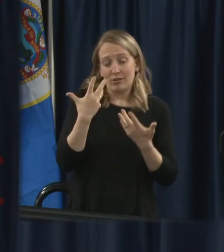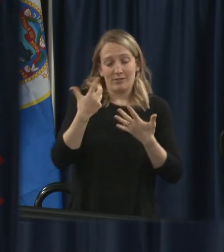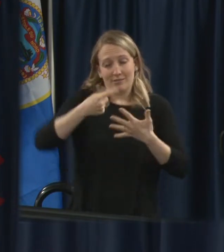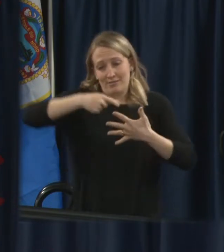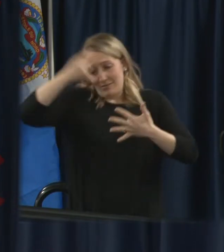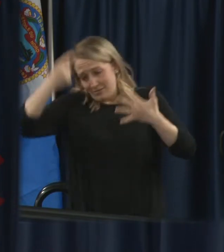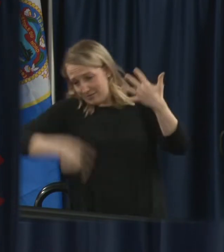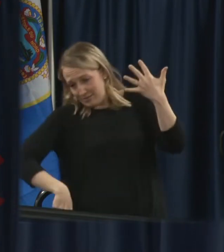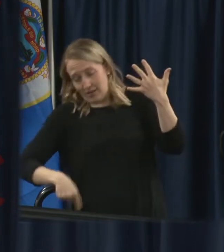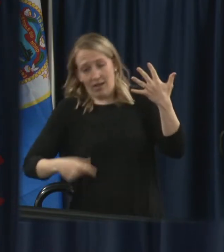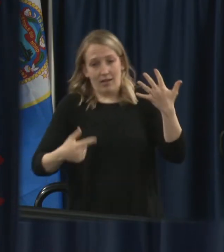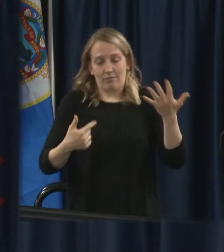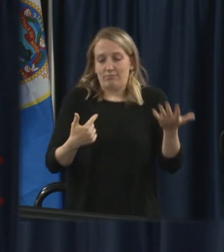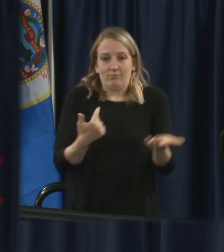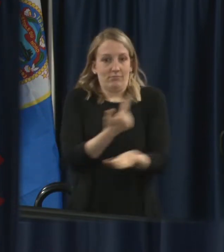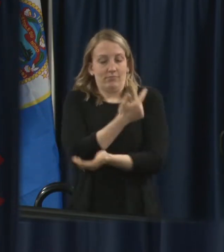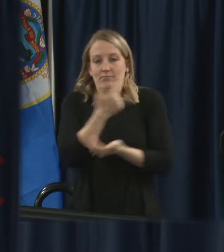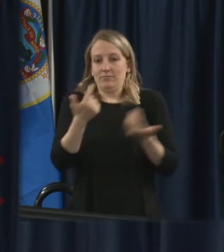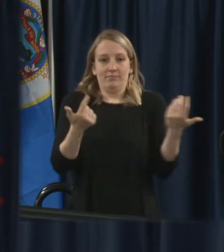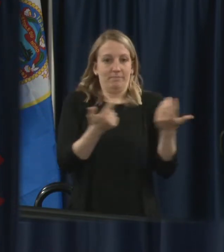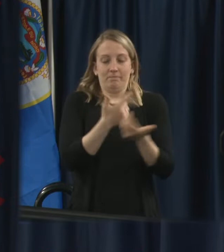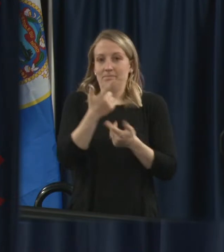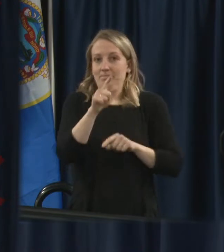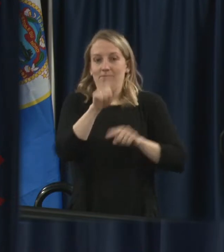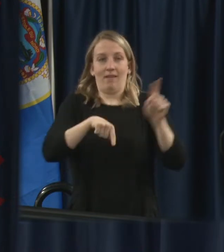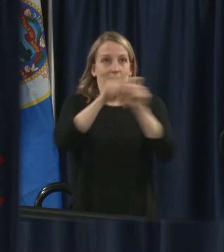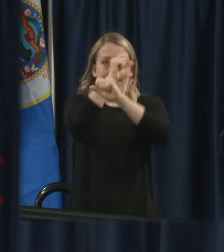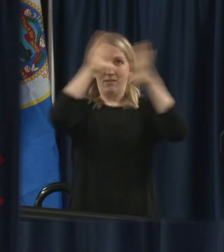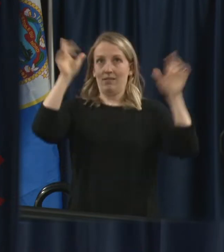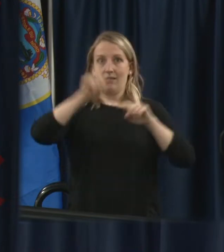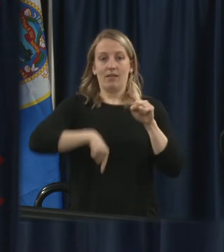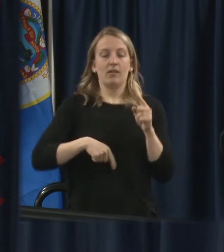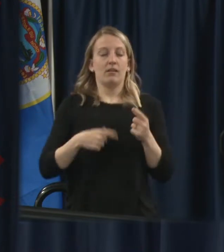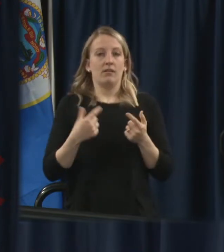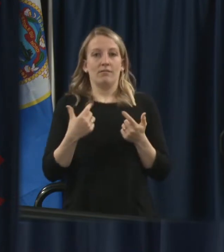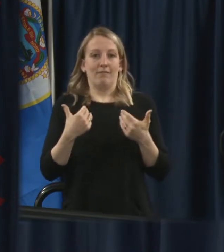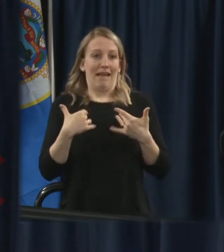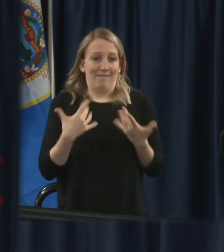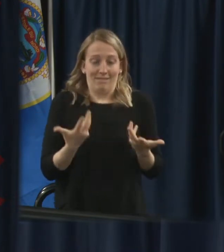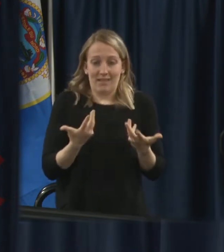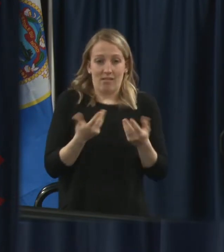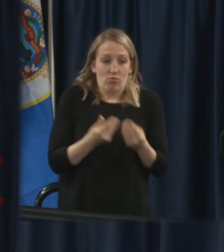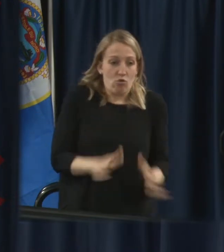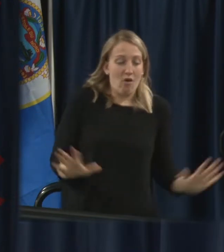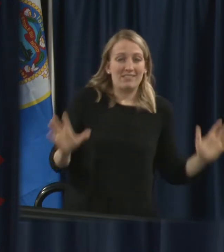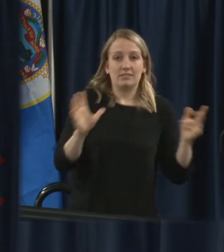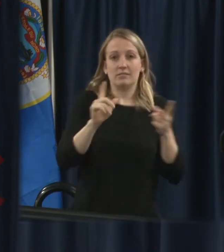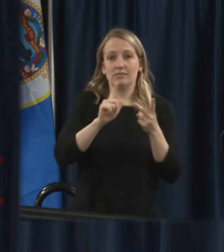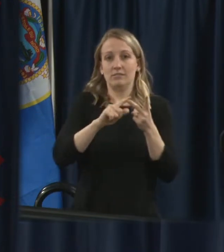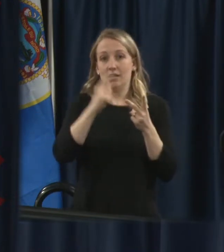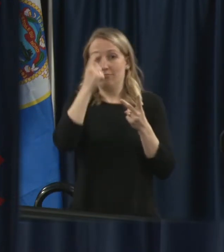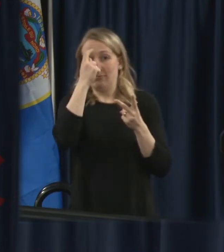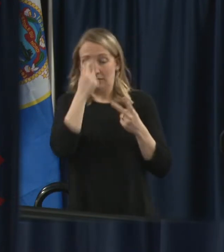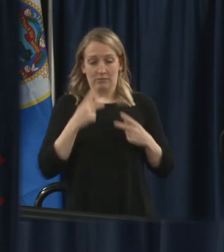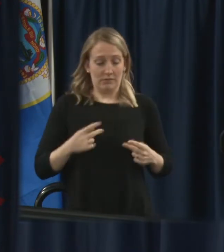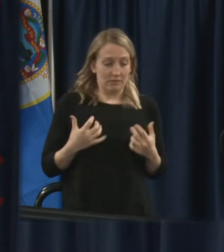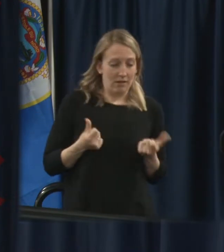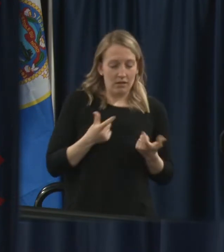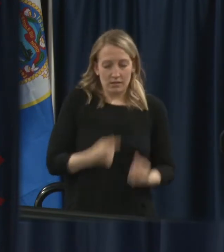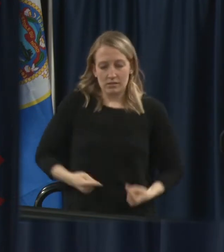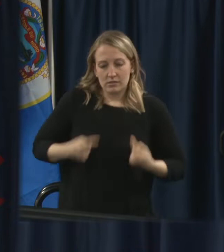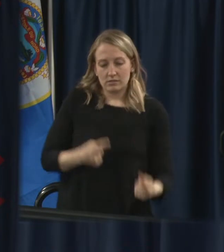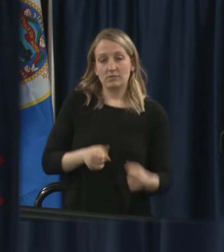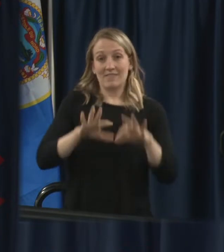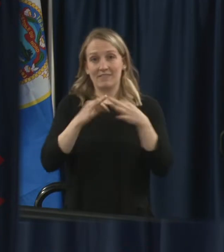experiences that we can't have imagined. You've experienced profound loss. You've struggled with mental and physical health. You've worried